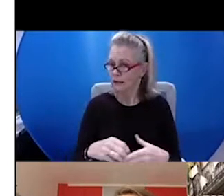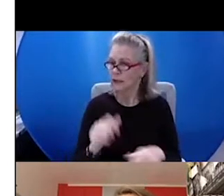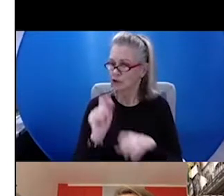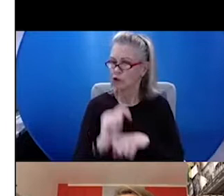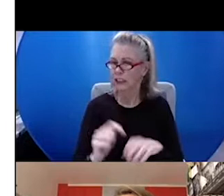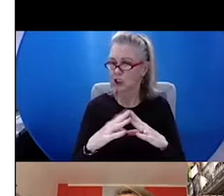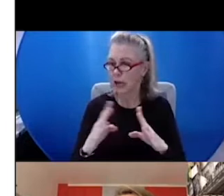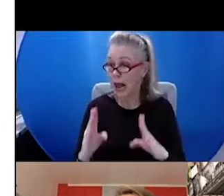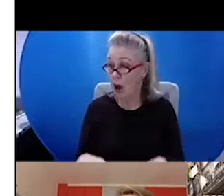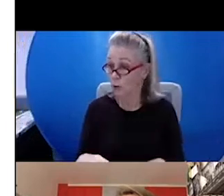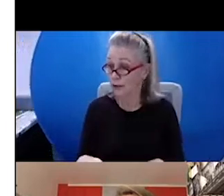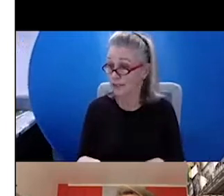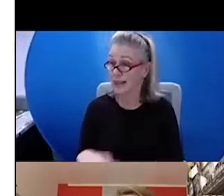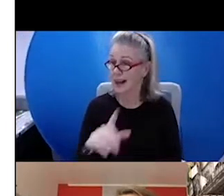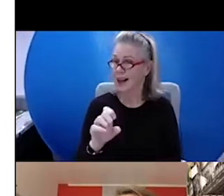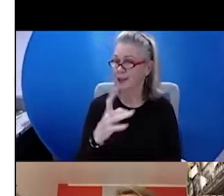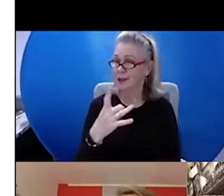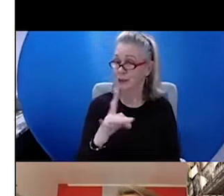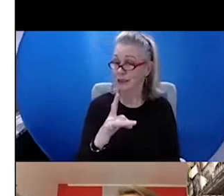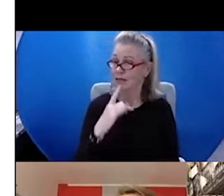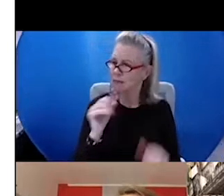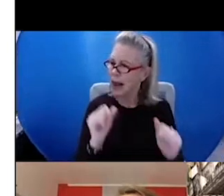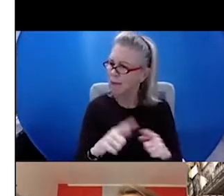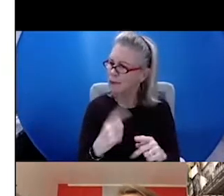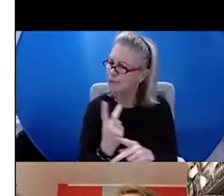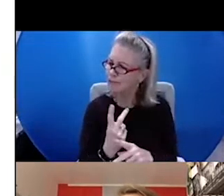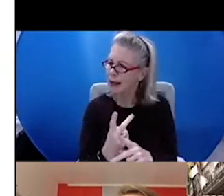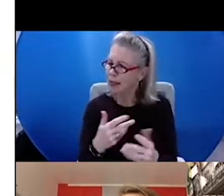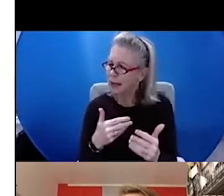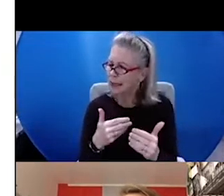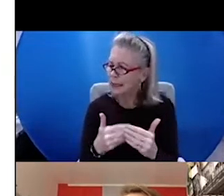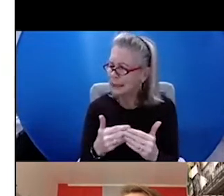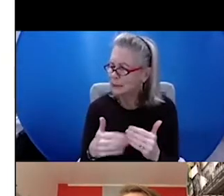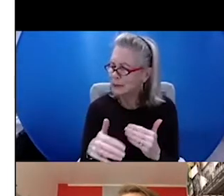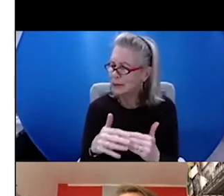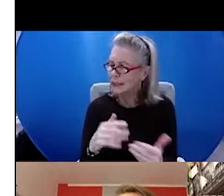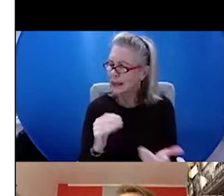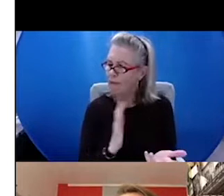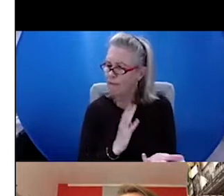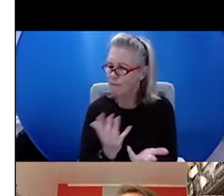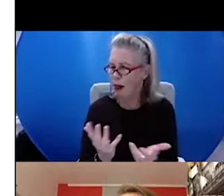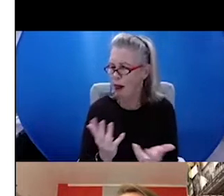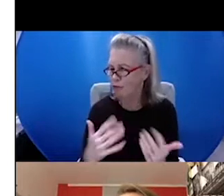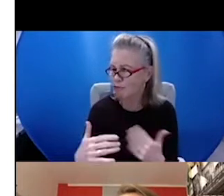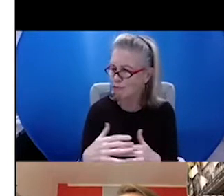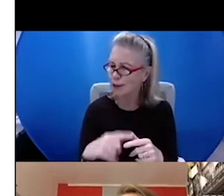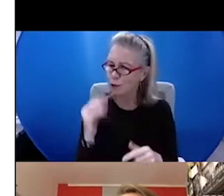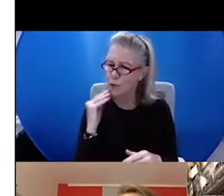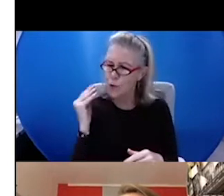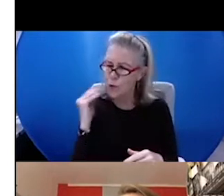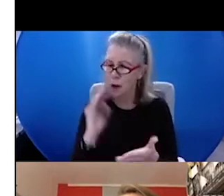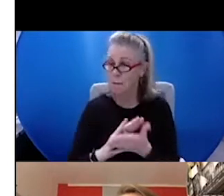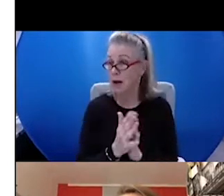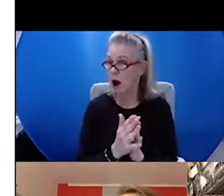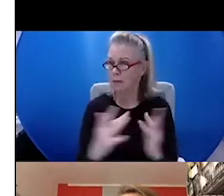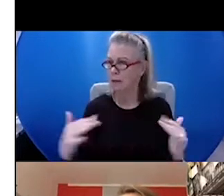has been able to maintain the intimacy and informality of a home, becoming a communal point,